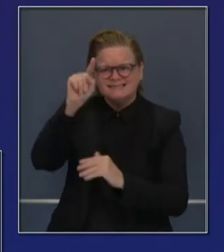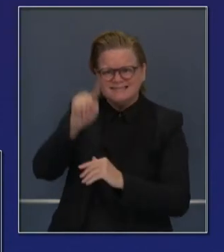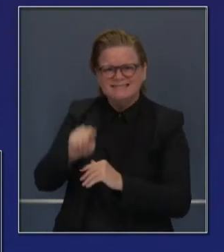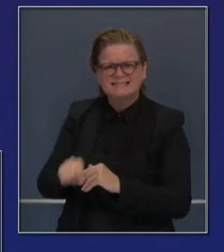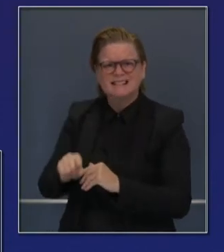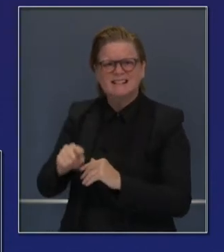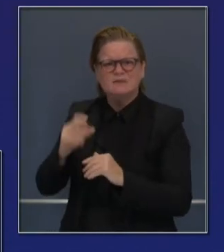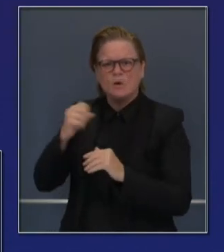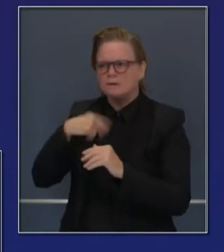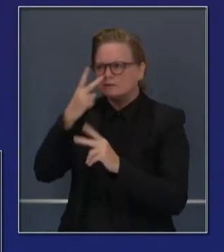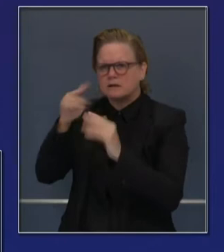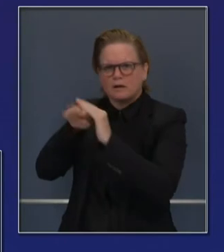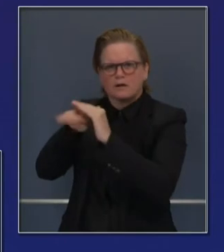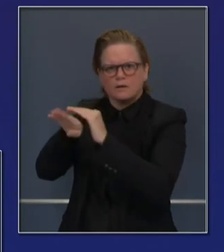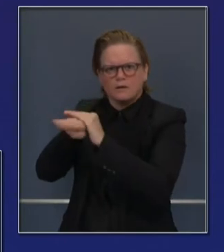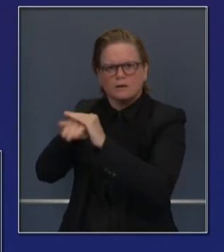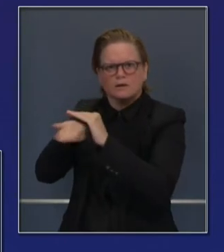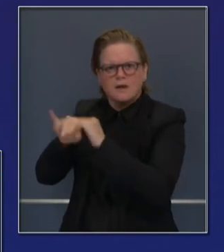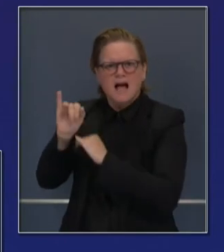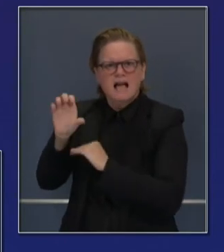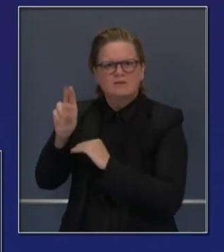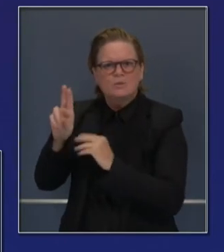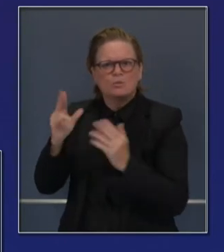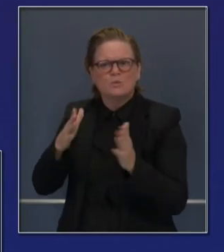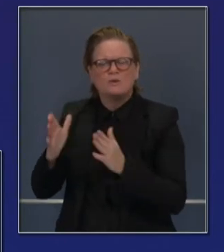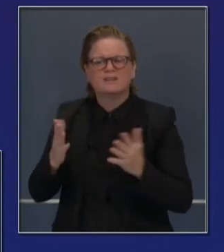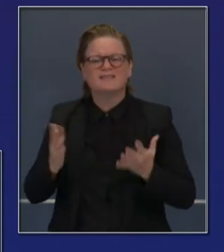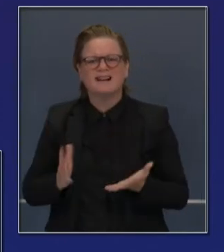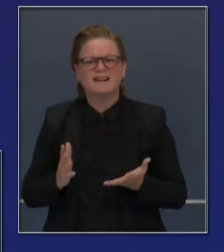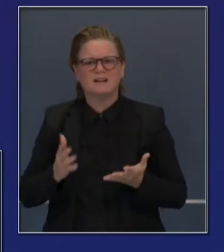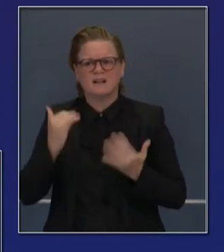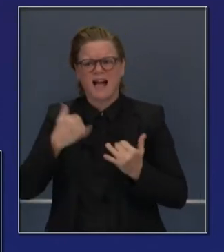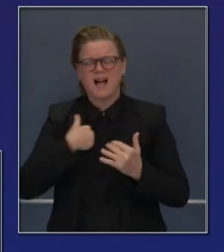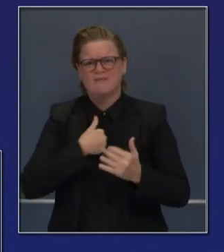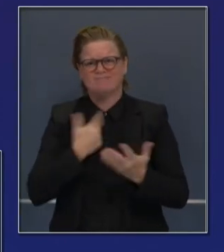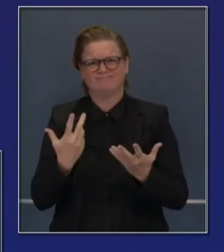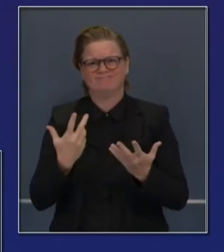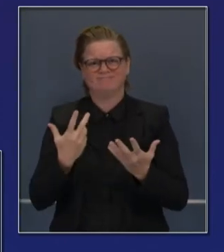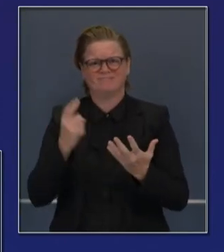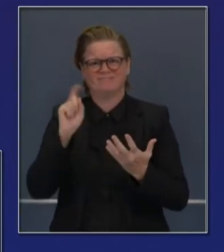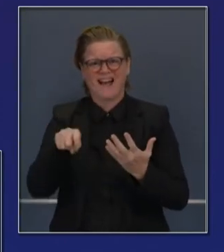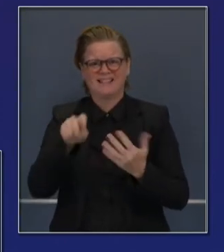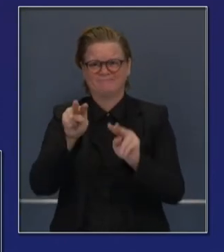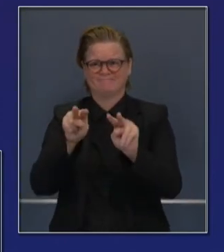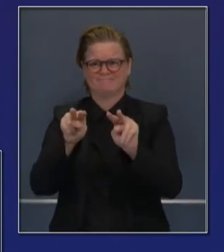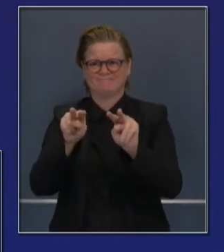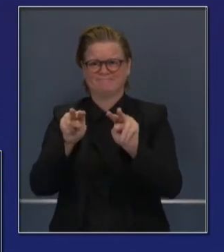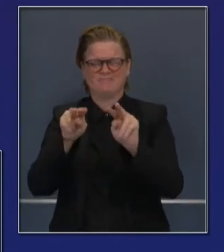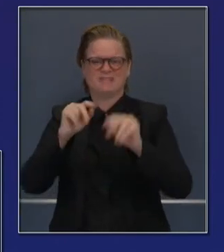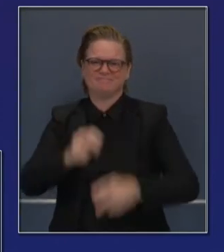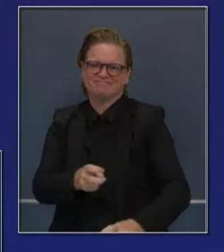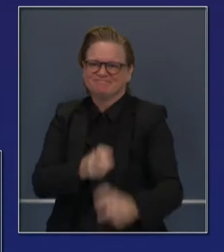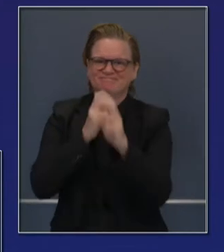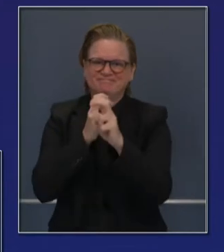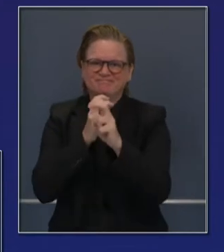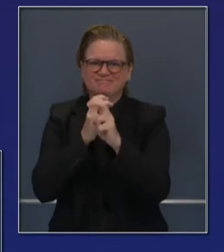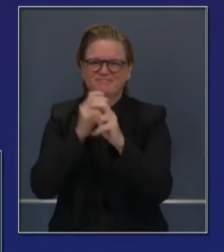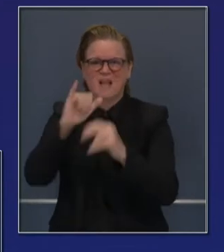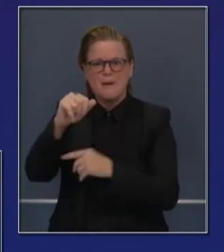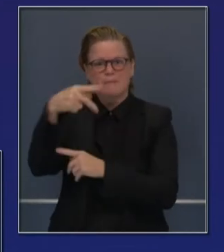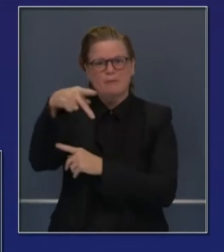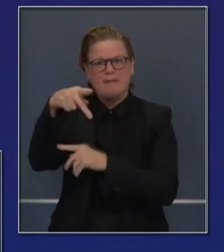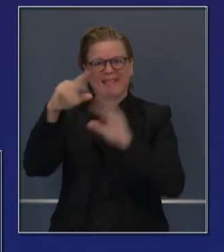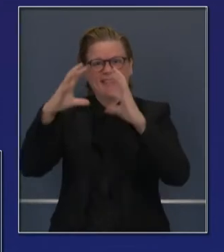to make determinations of deep purple moves in those purple tiered status that is